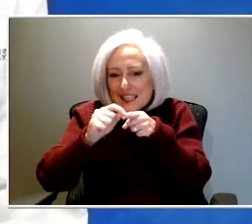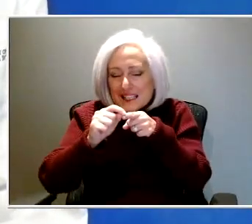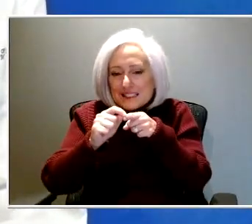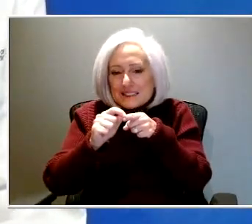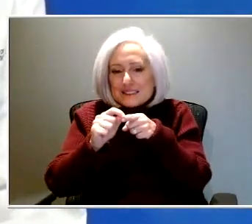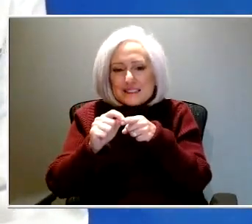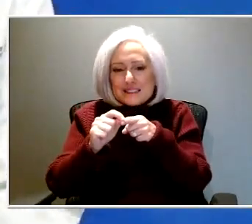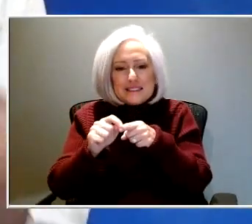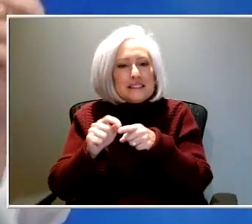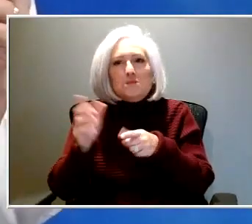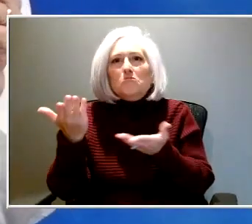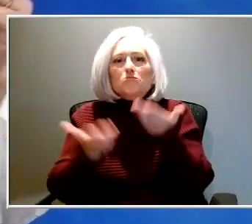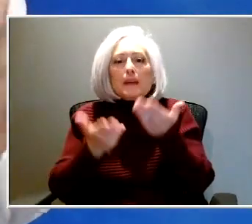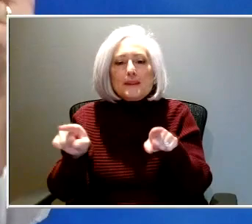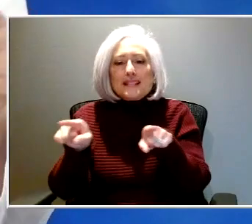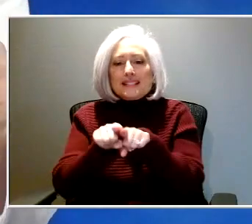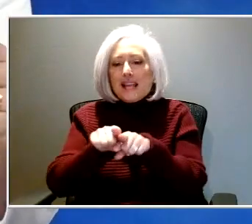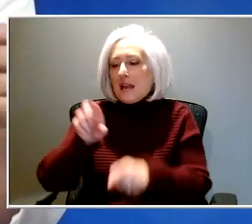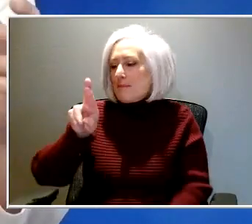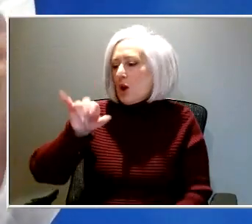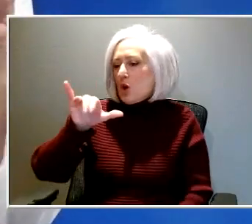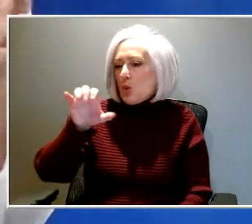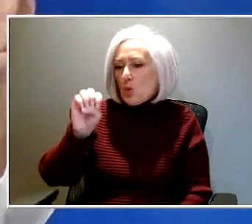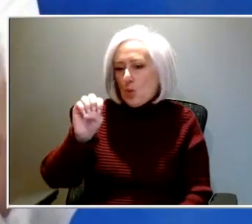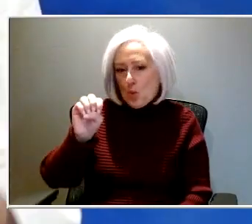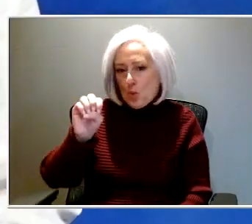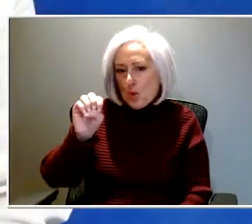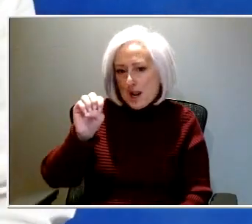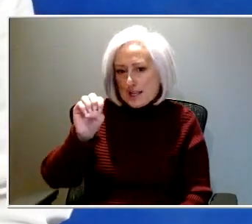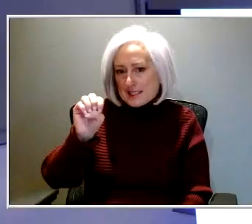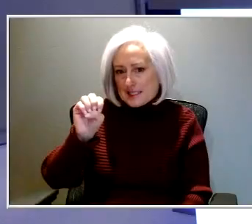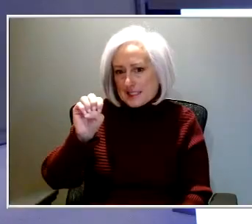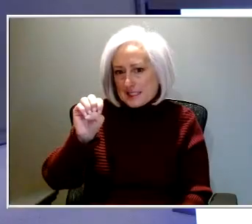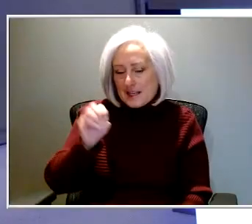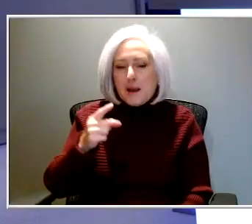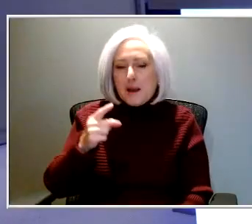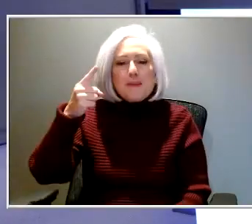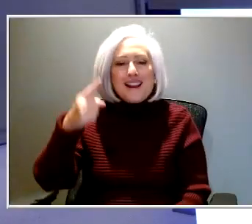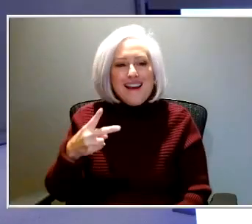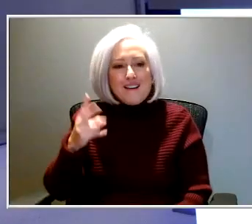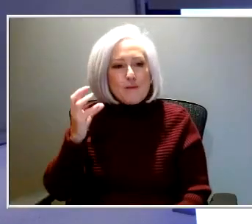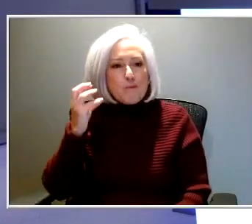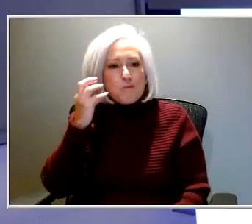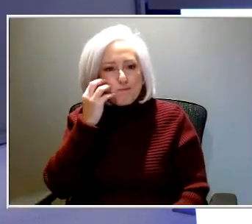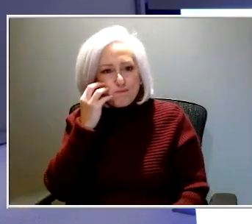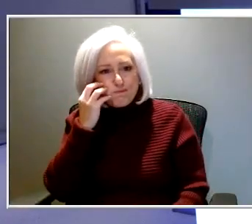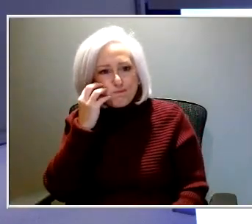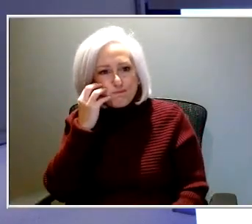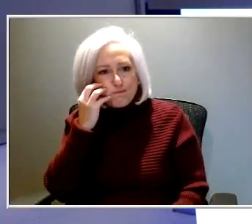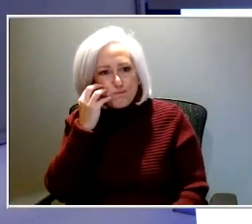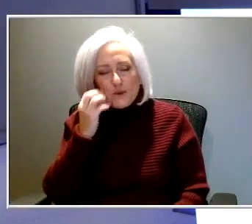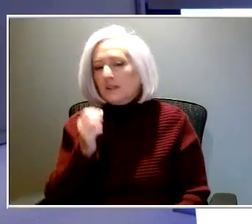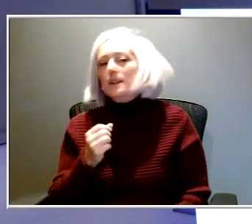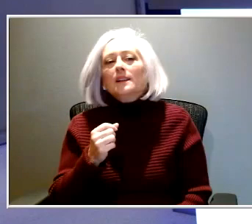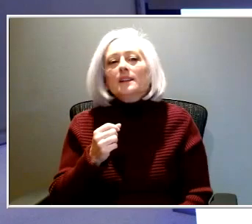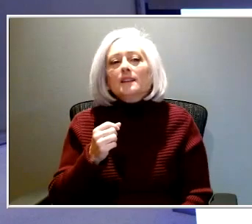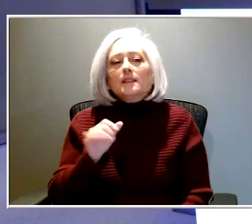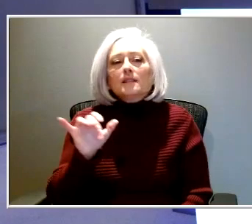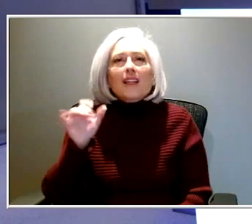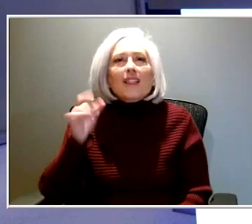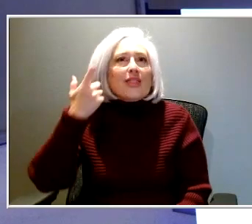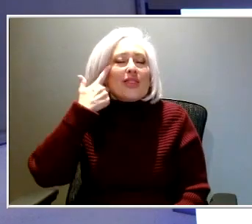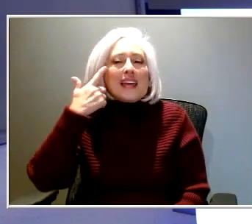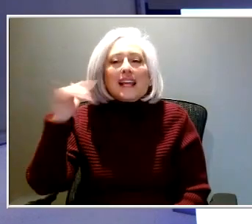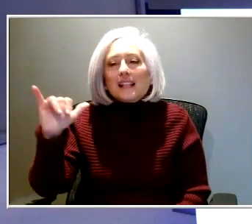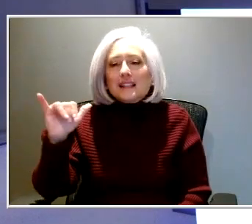a grain of rice, but maybe half the thickness. And I actually think the thickness is a little bit like mechanical pencil lead for people